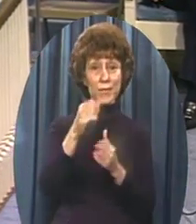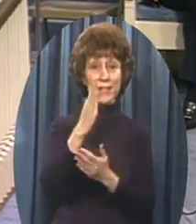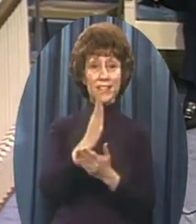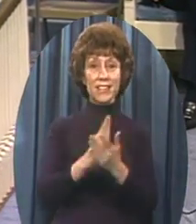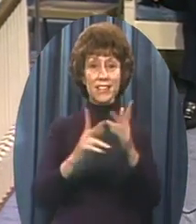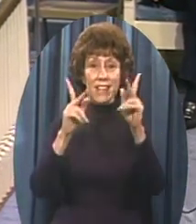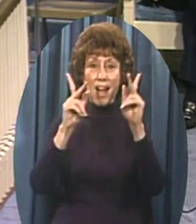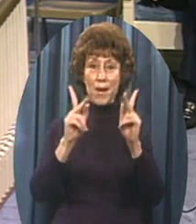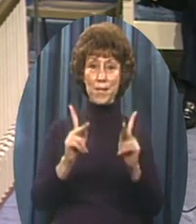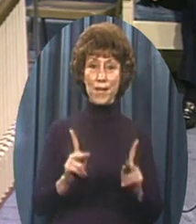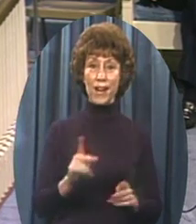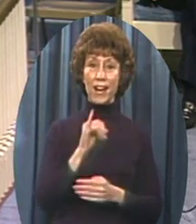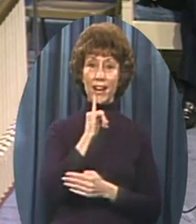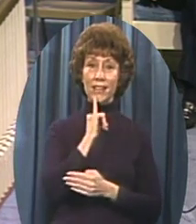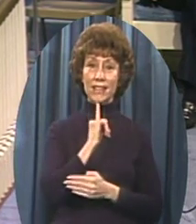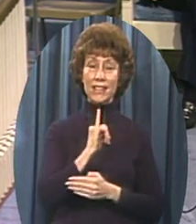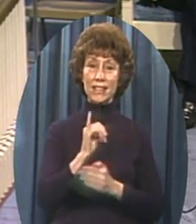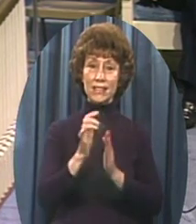someone is